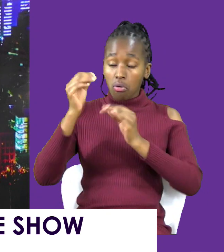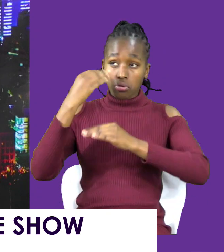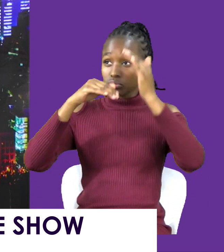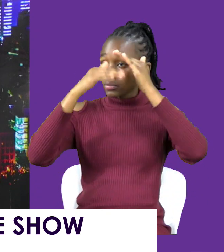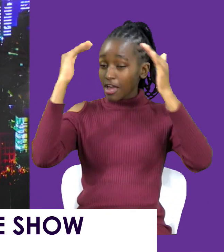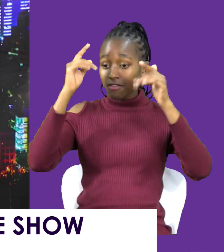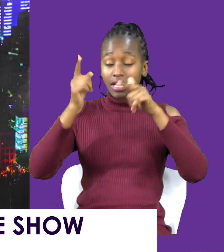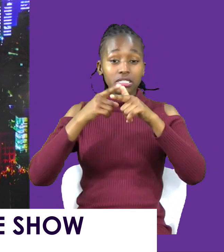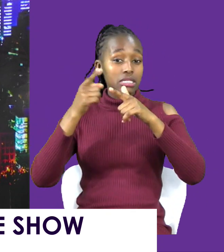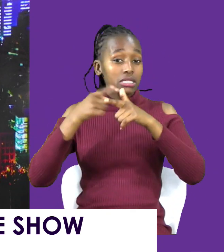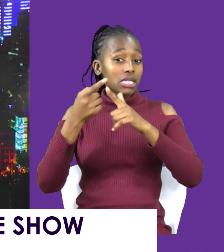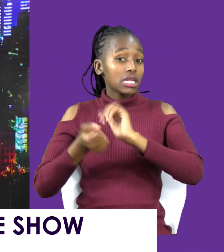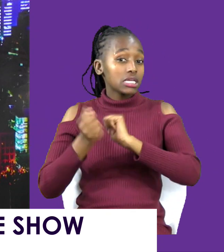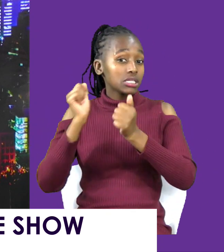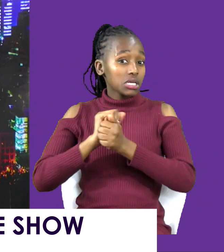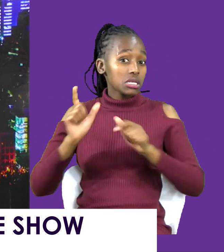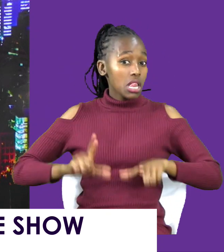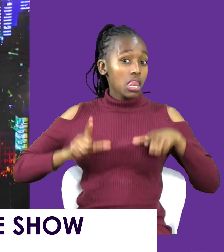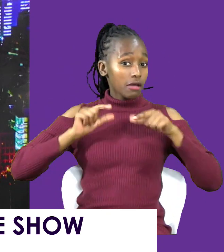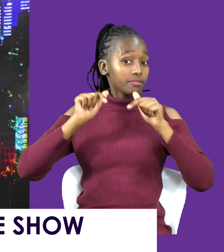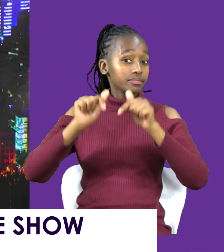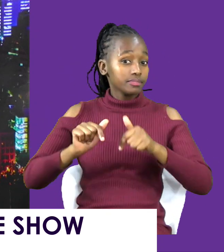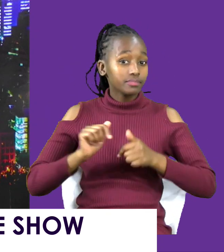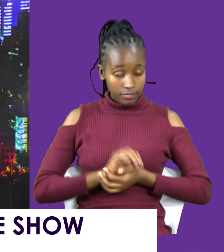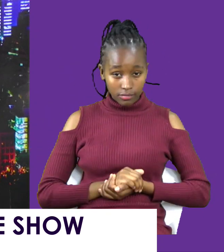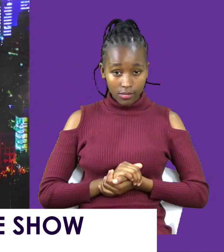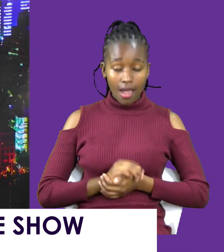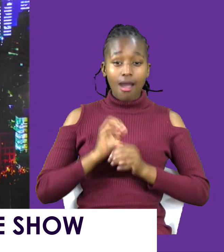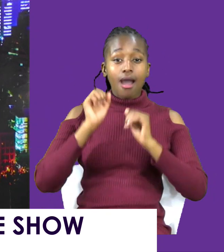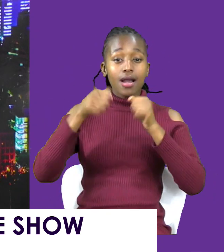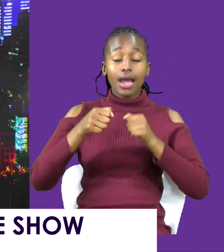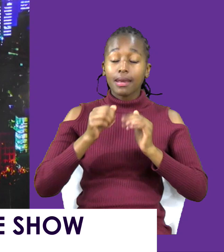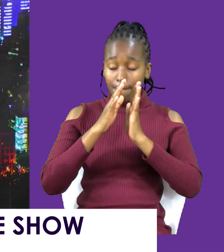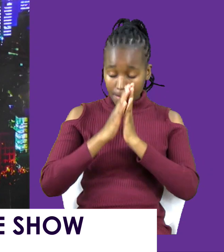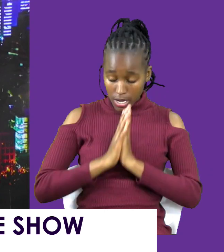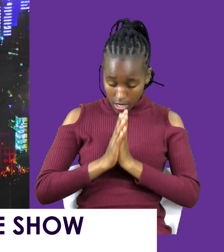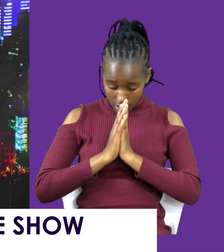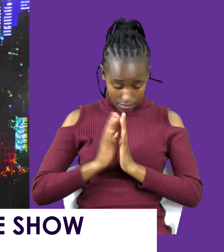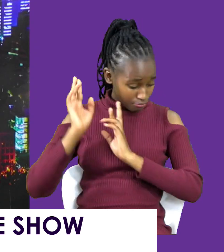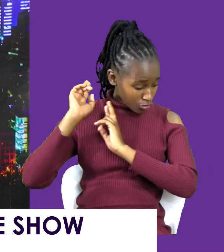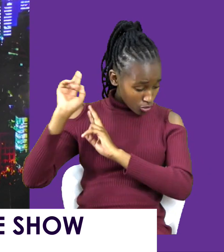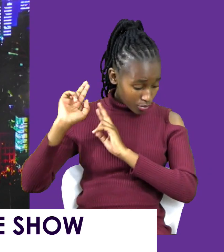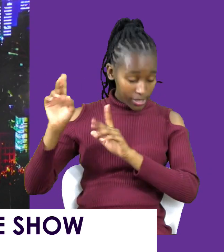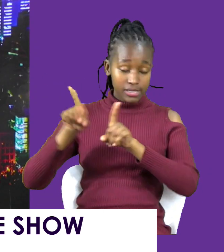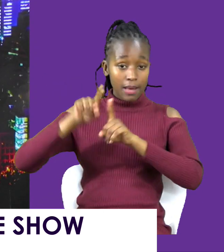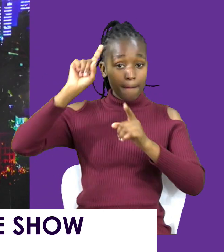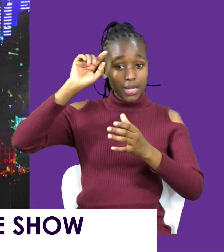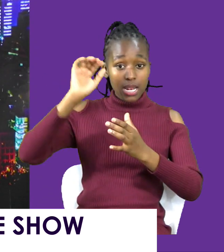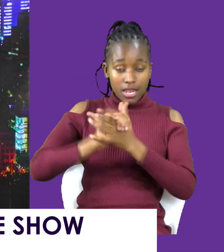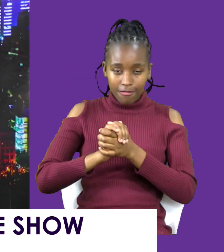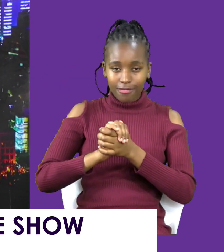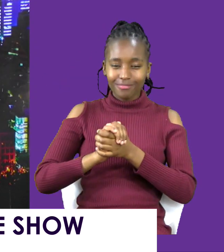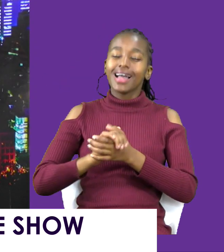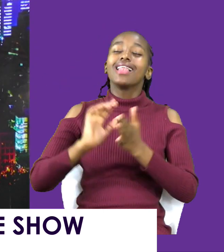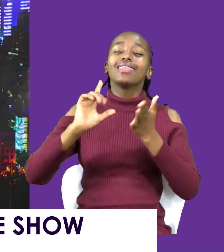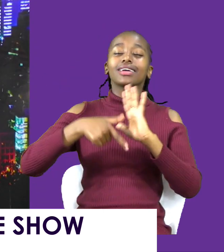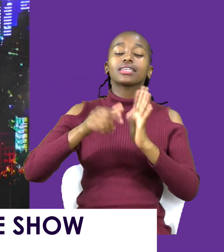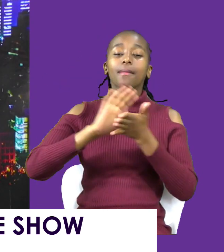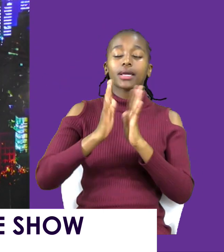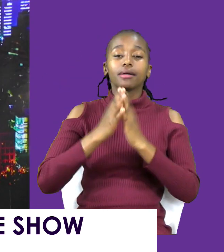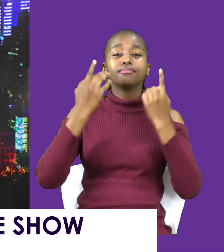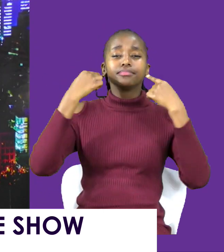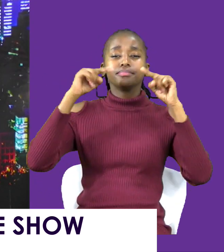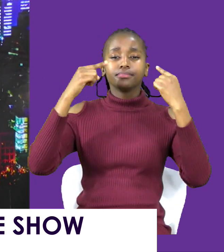can pray, you can hope, you can believe, and you can form a legacy. There is another opportunity for you